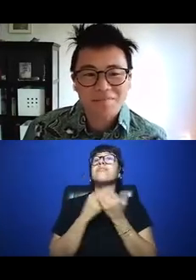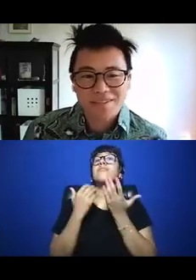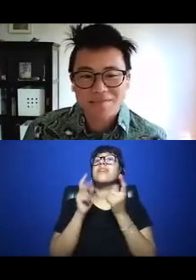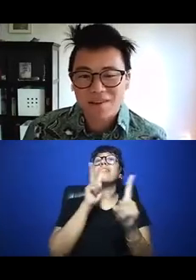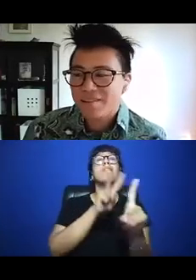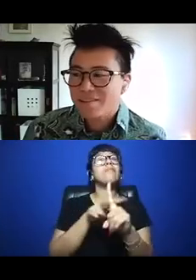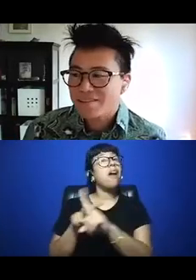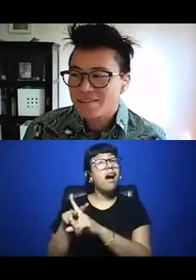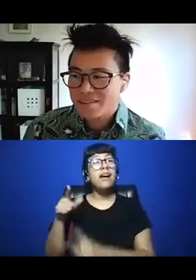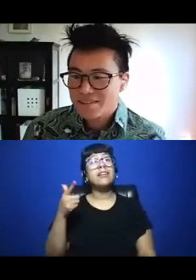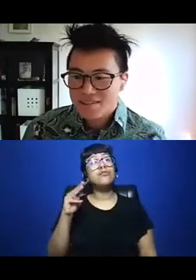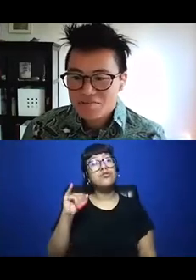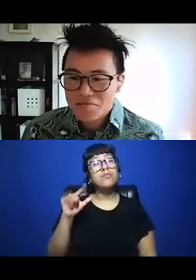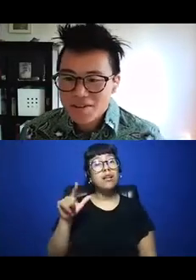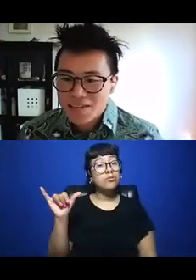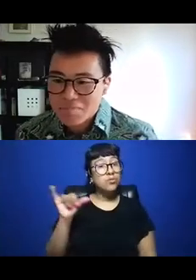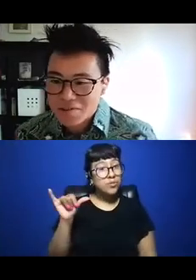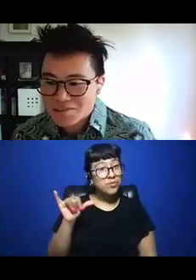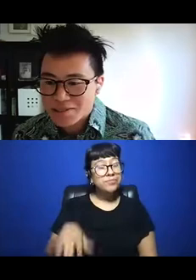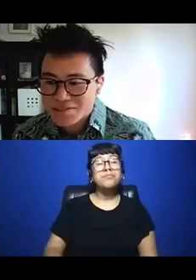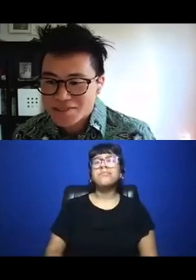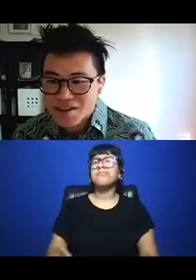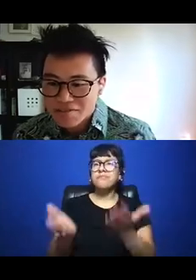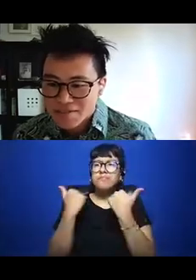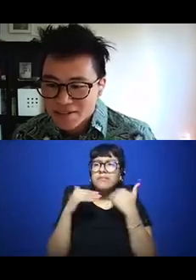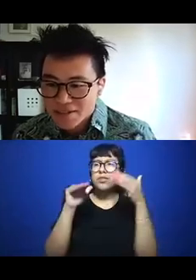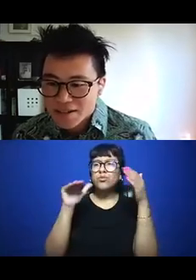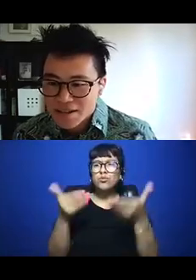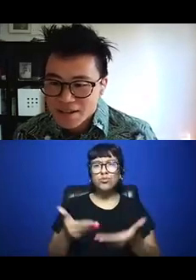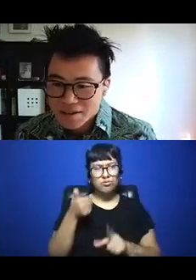about Gmail as well. Feel free to keep introducing yourself.